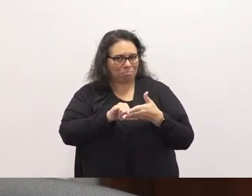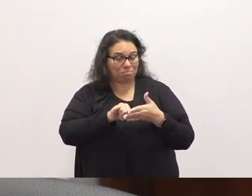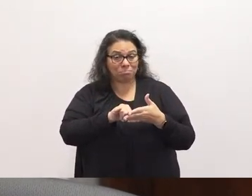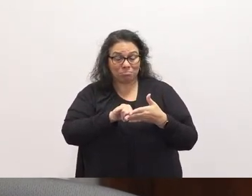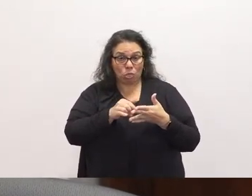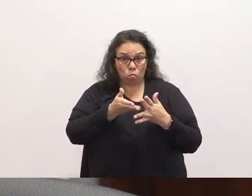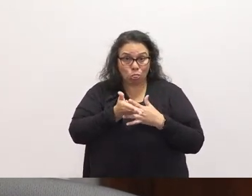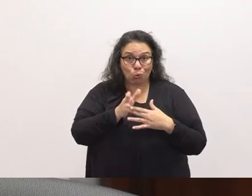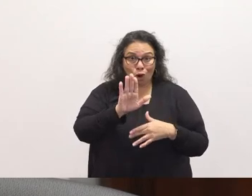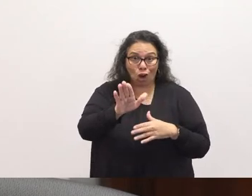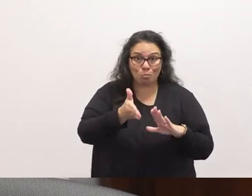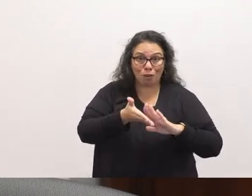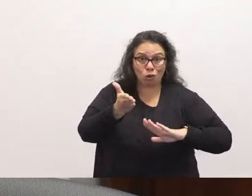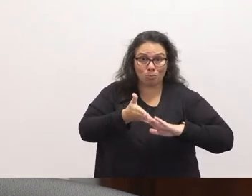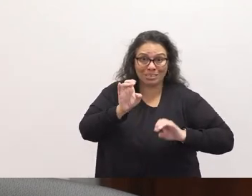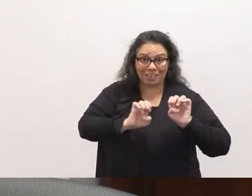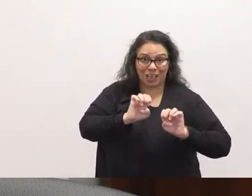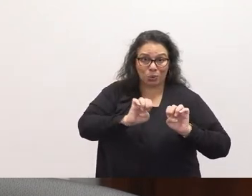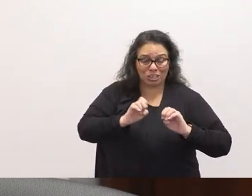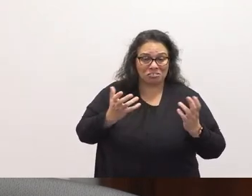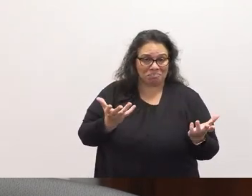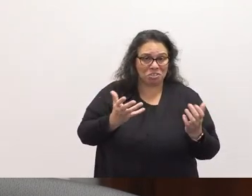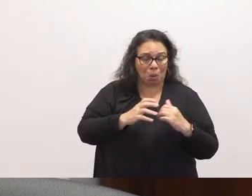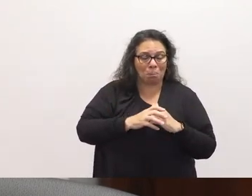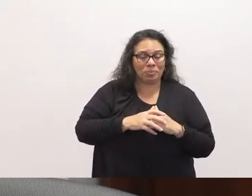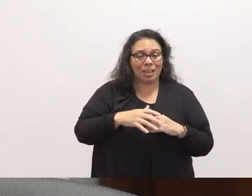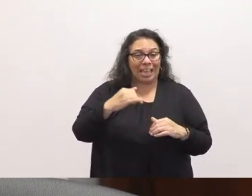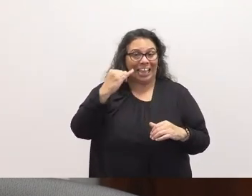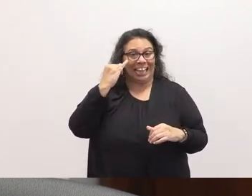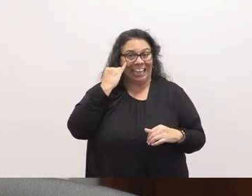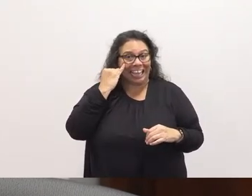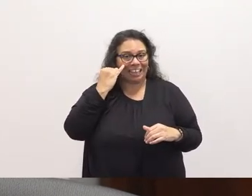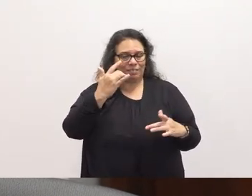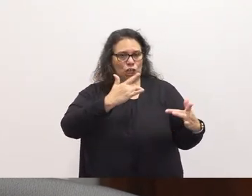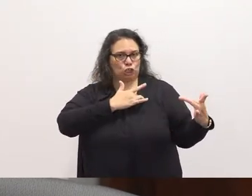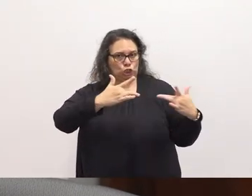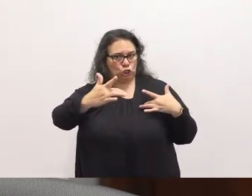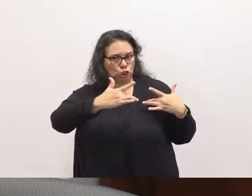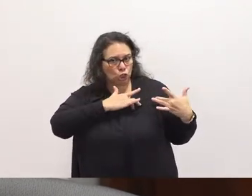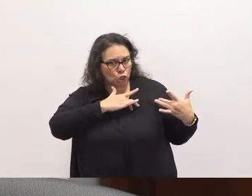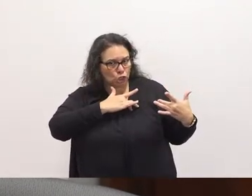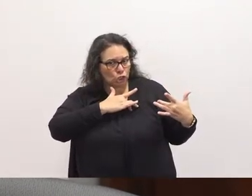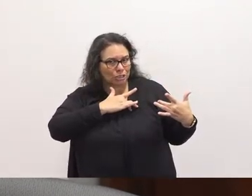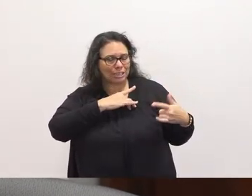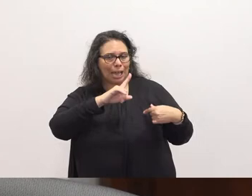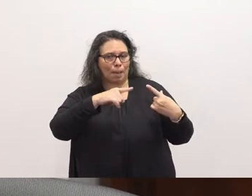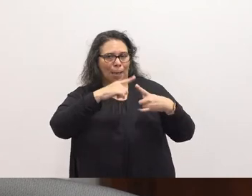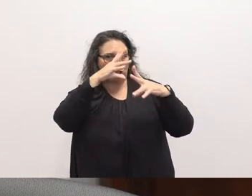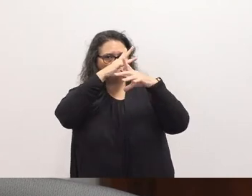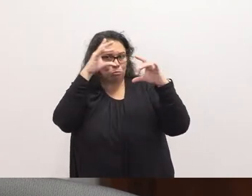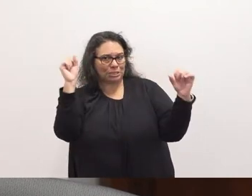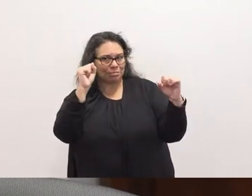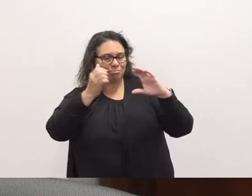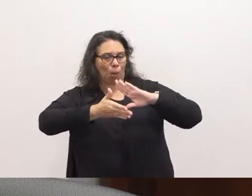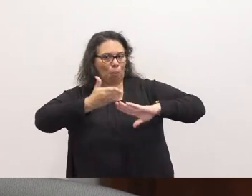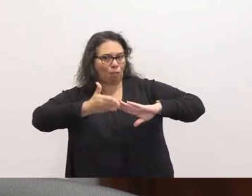performance evaluation. So if we did have concerns about the superintendent's performance, then it